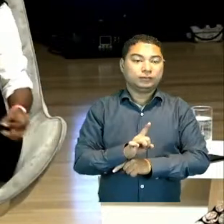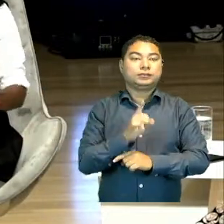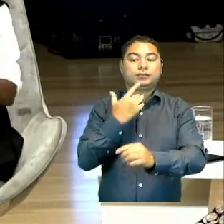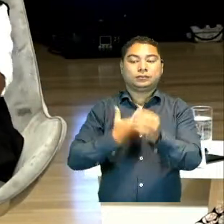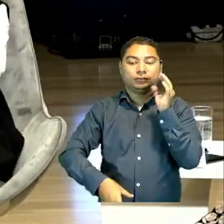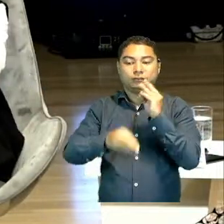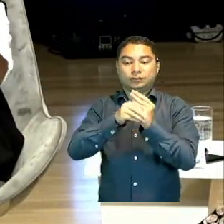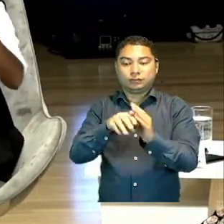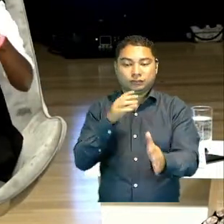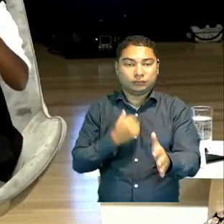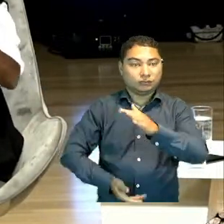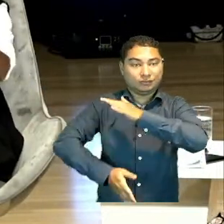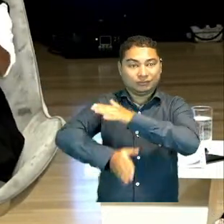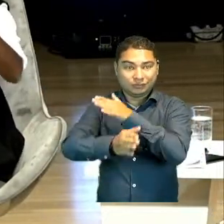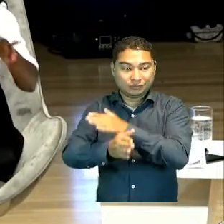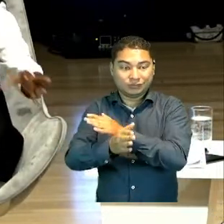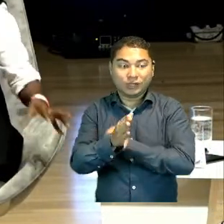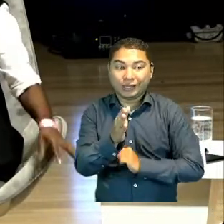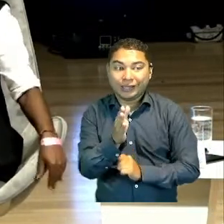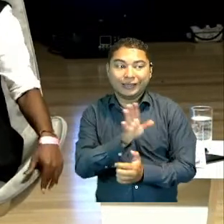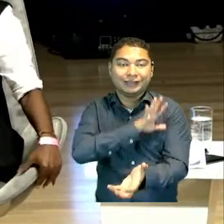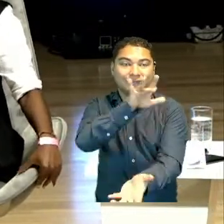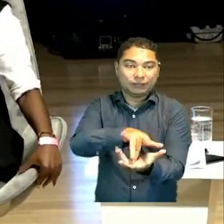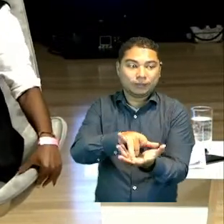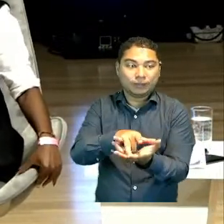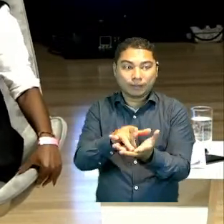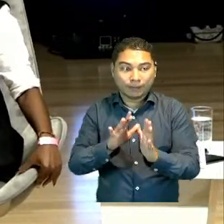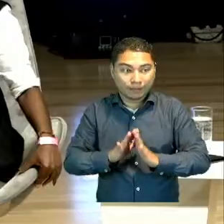here. We expect to continue attending. We don't